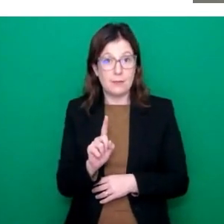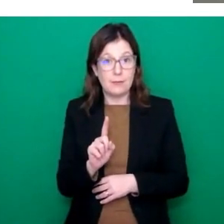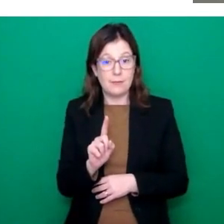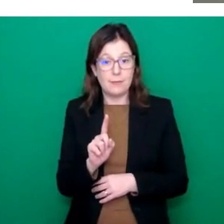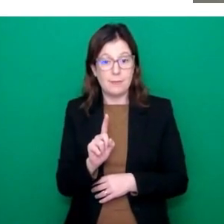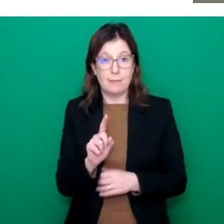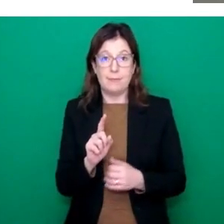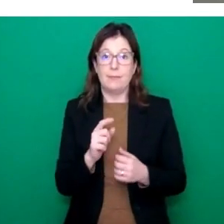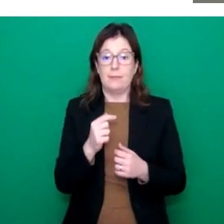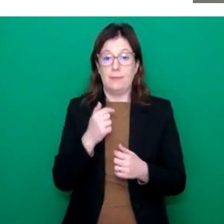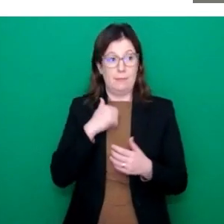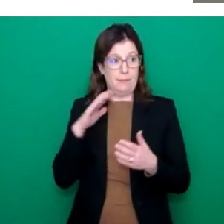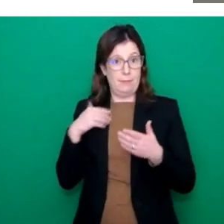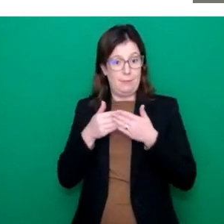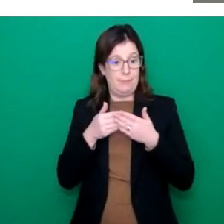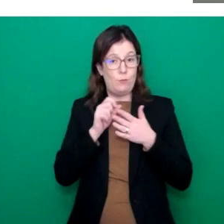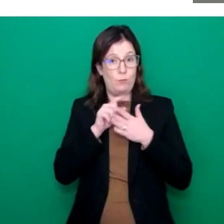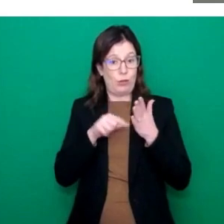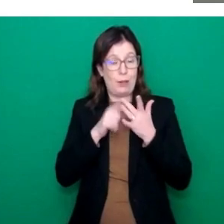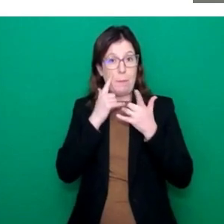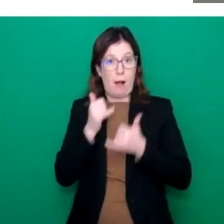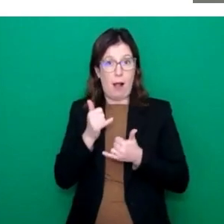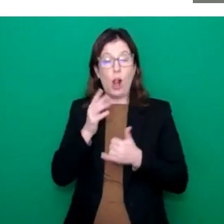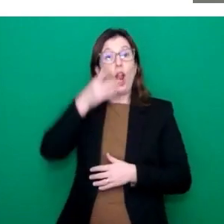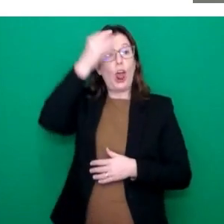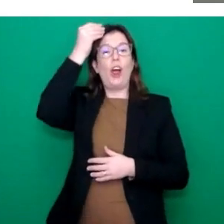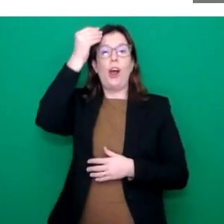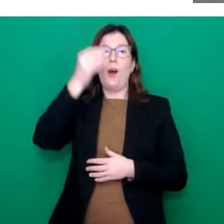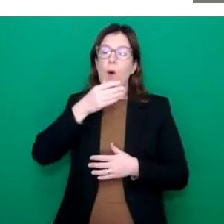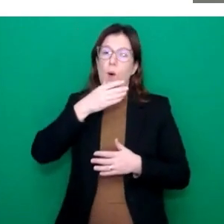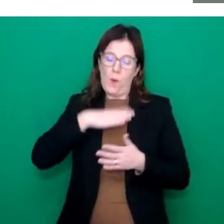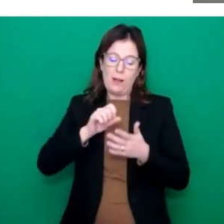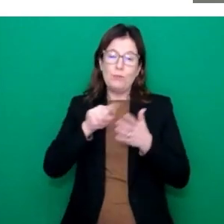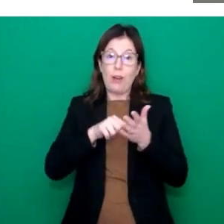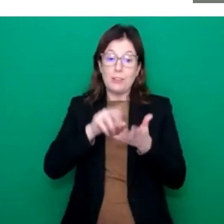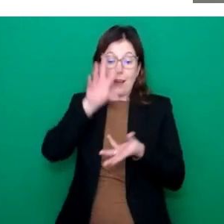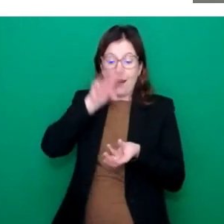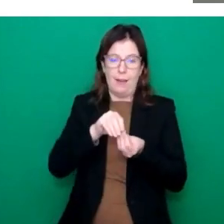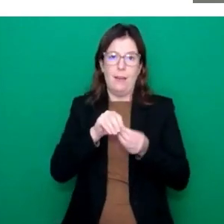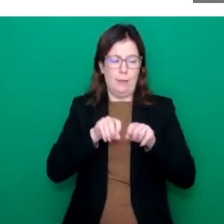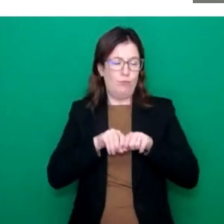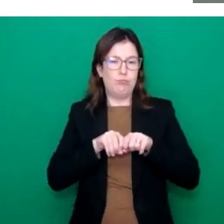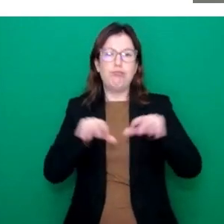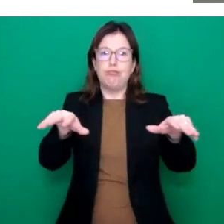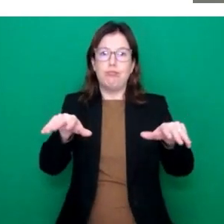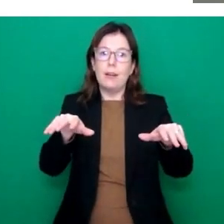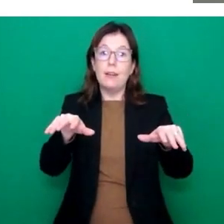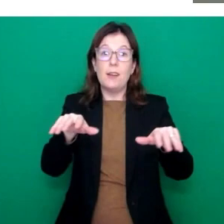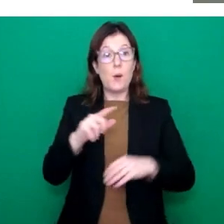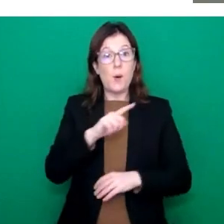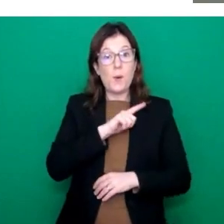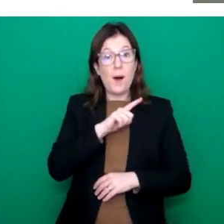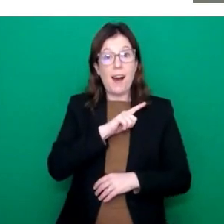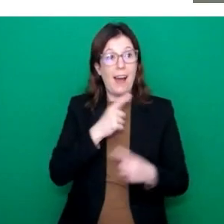from our learnings, we share the results of our projects to widen participation, because this is the only way